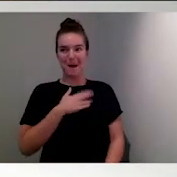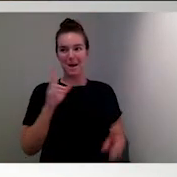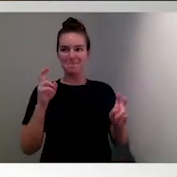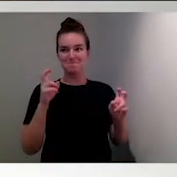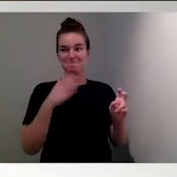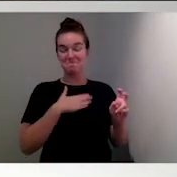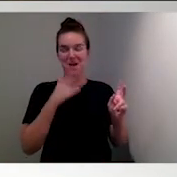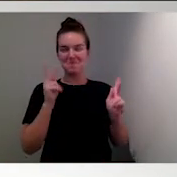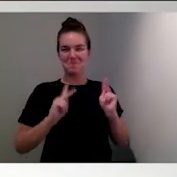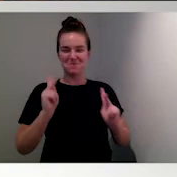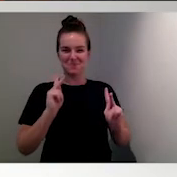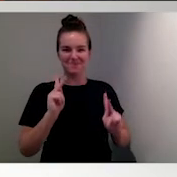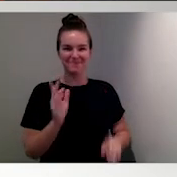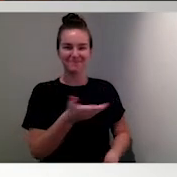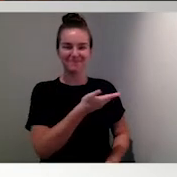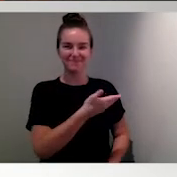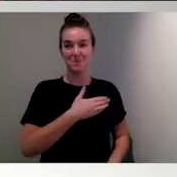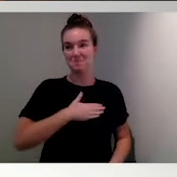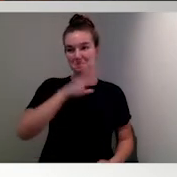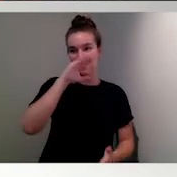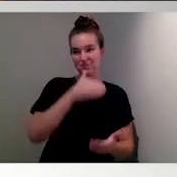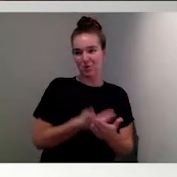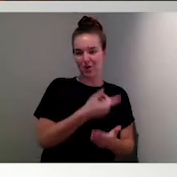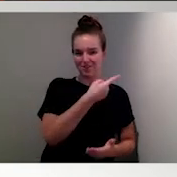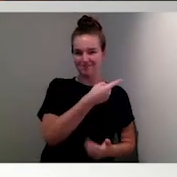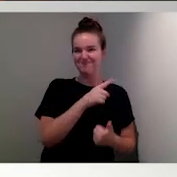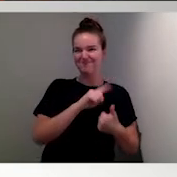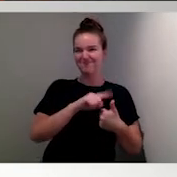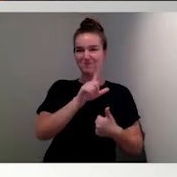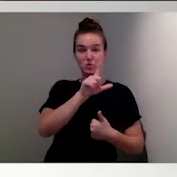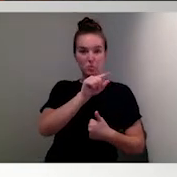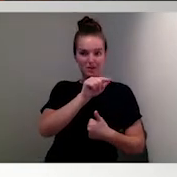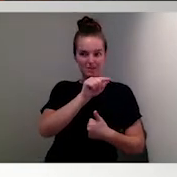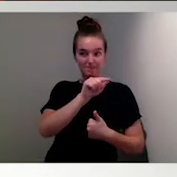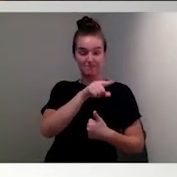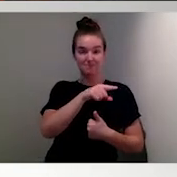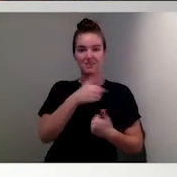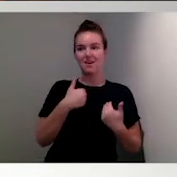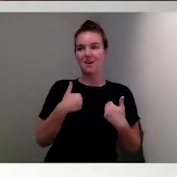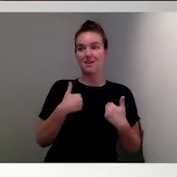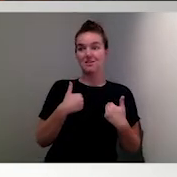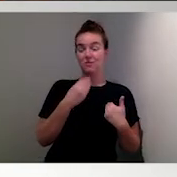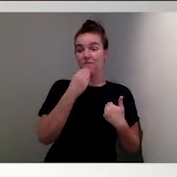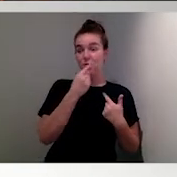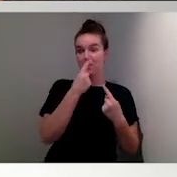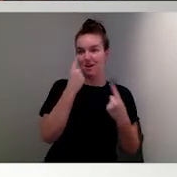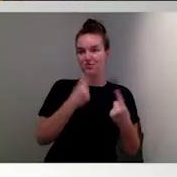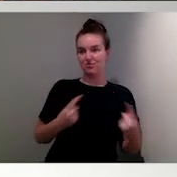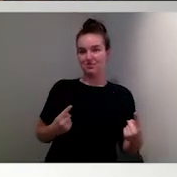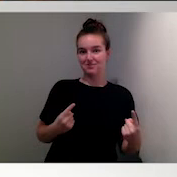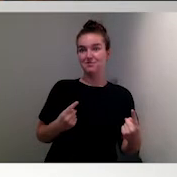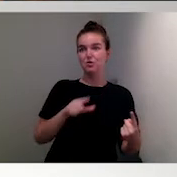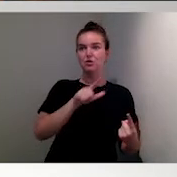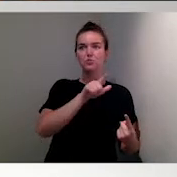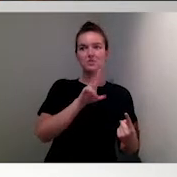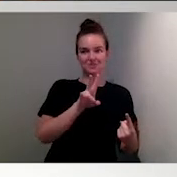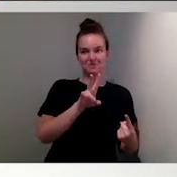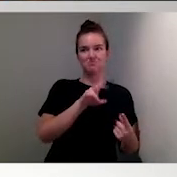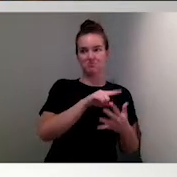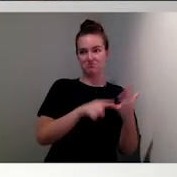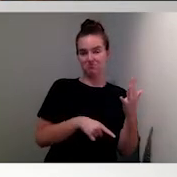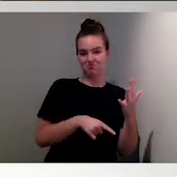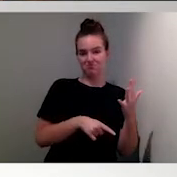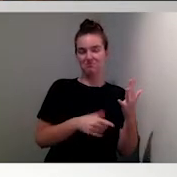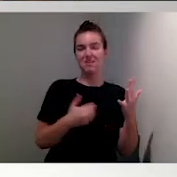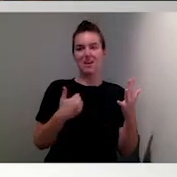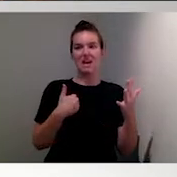We have my daughter over there. She's 20. She has 27 food allergies. She has a genetic disorder